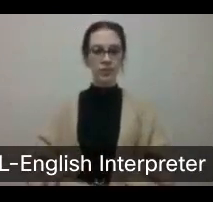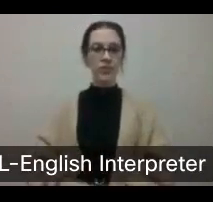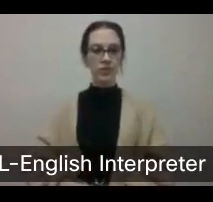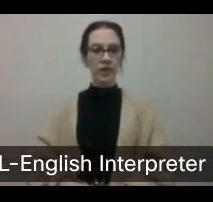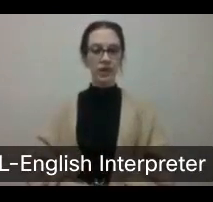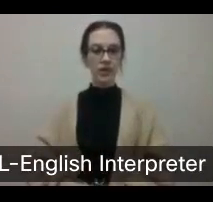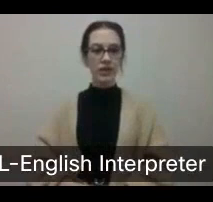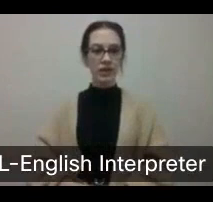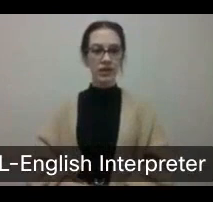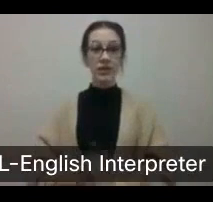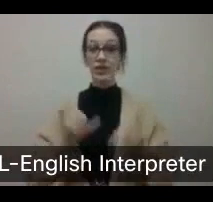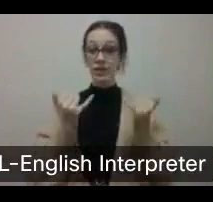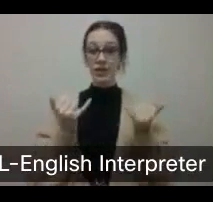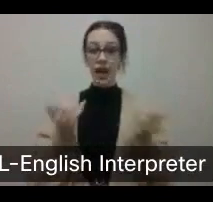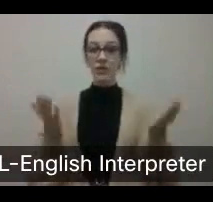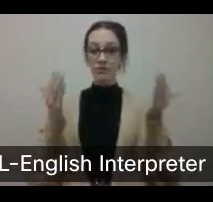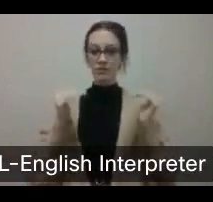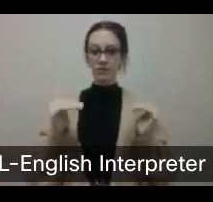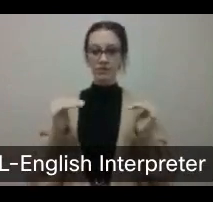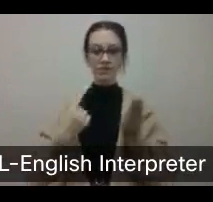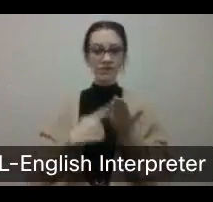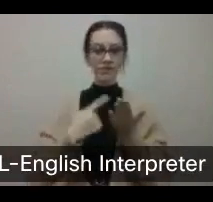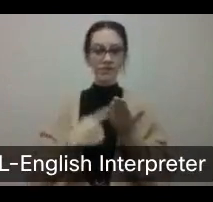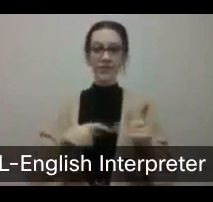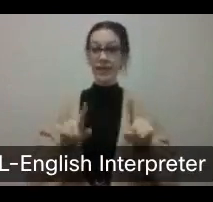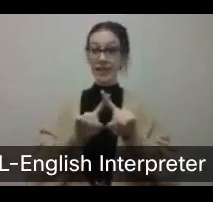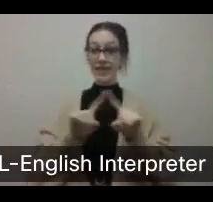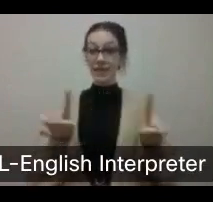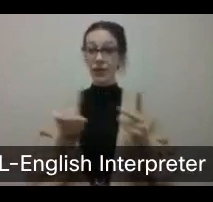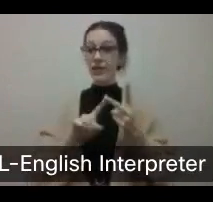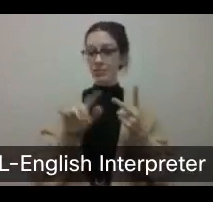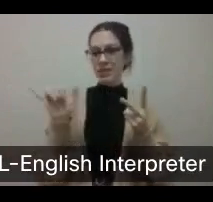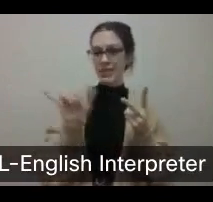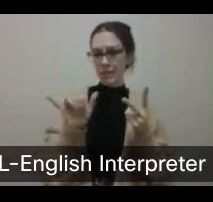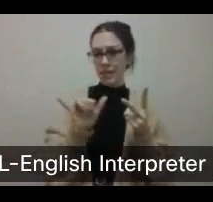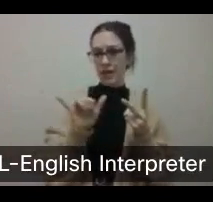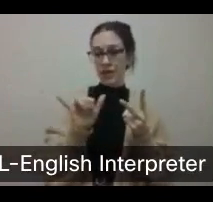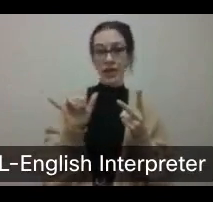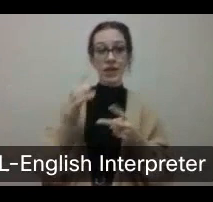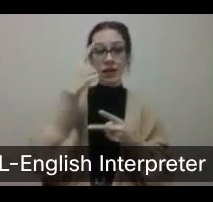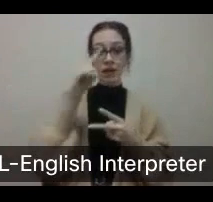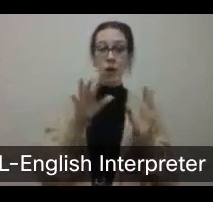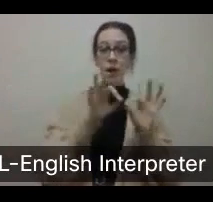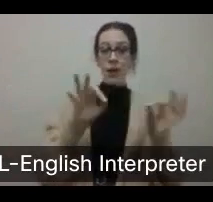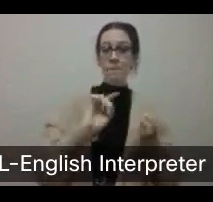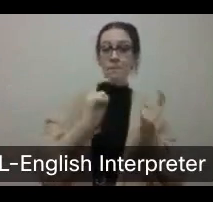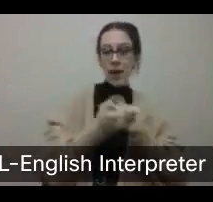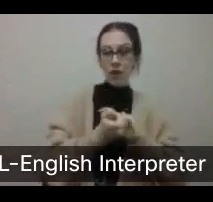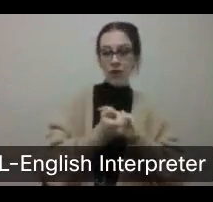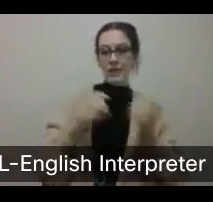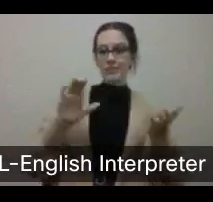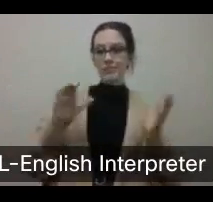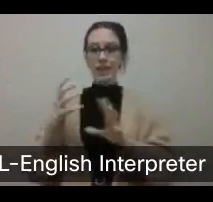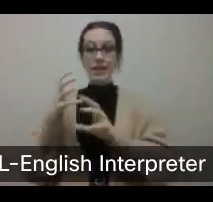I want to now move on to talking about the difference or similarities and differences between paraphrasing and summaries. Some of you may